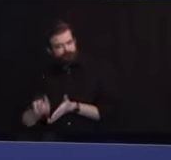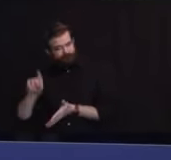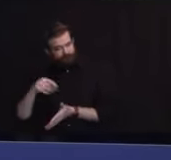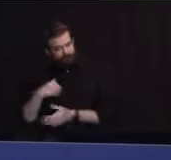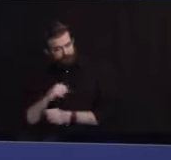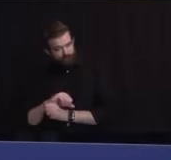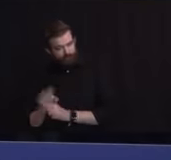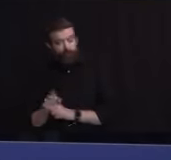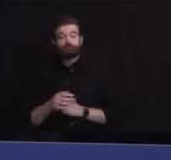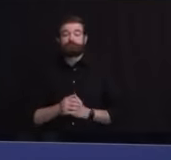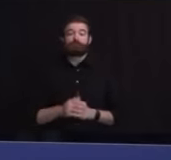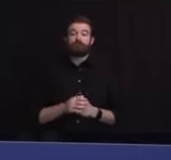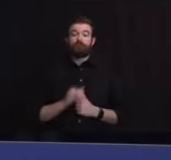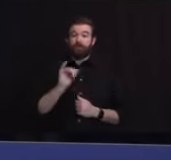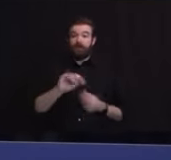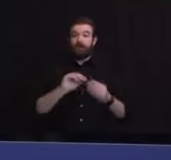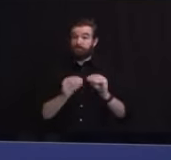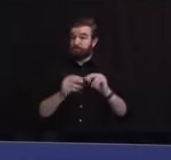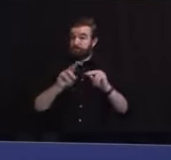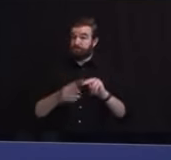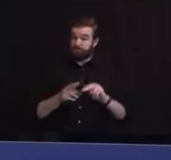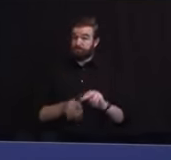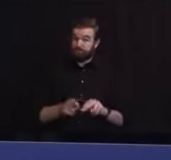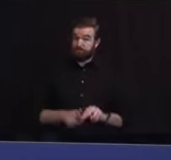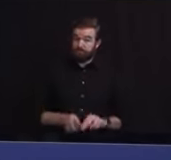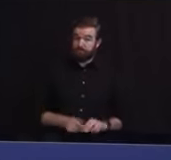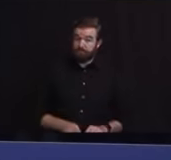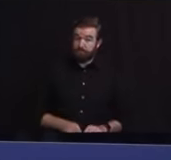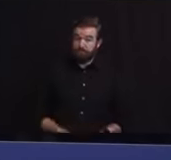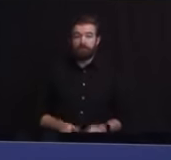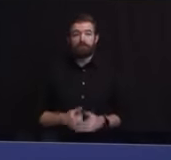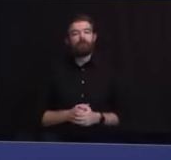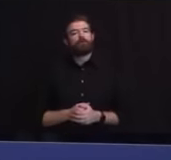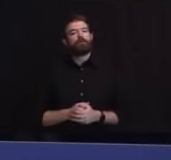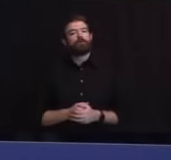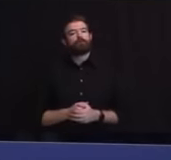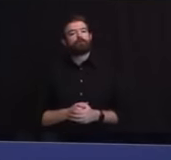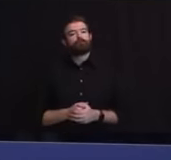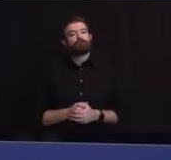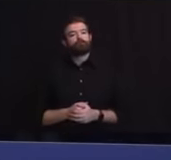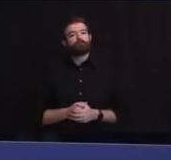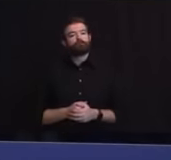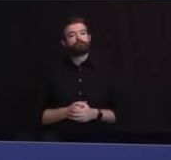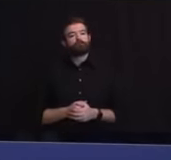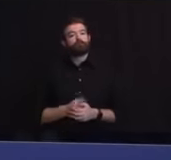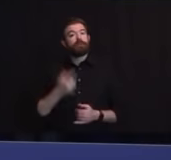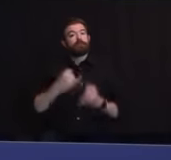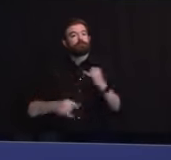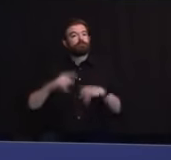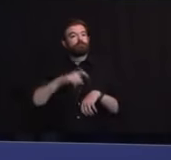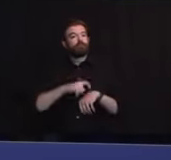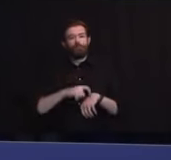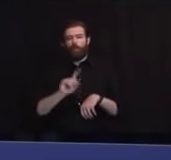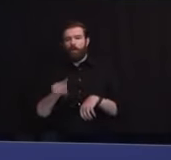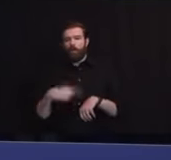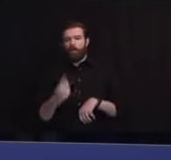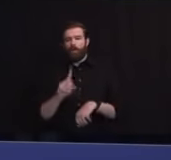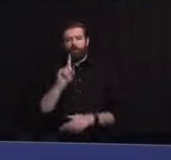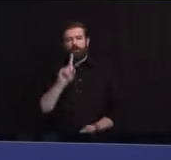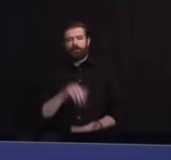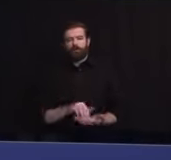As a point of reference, the last time we were at this number of hospitalizations was last June.